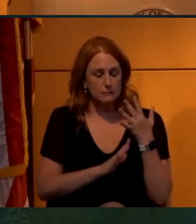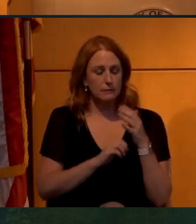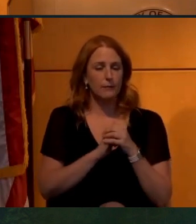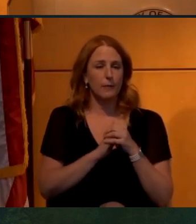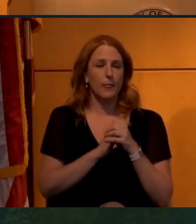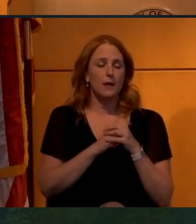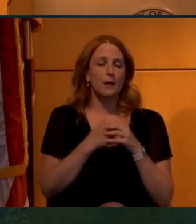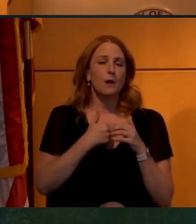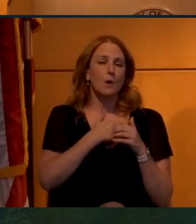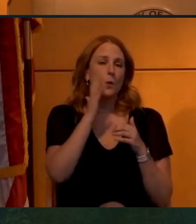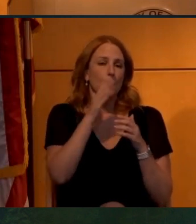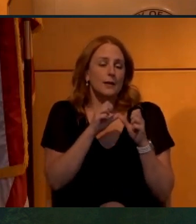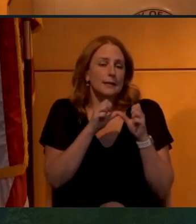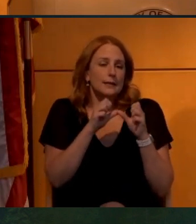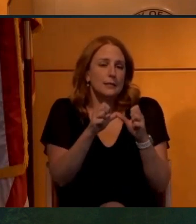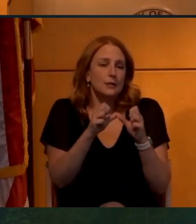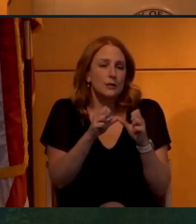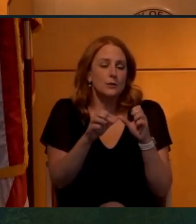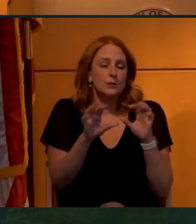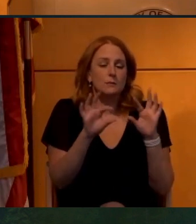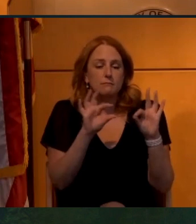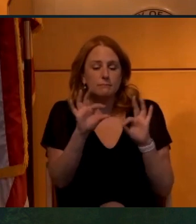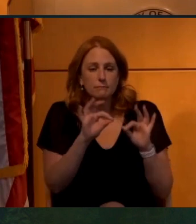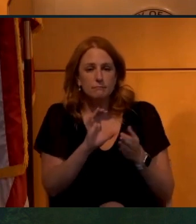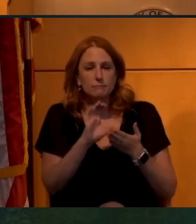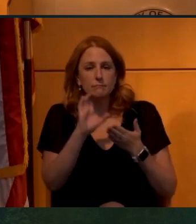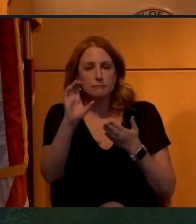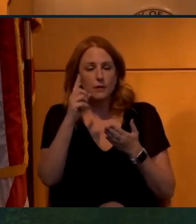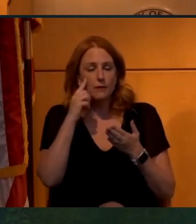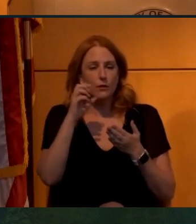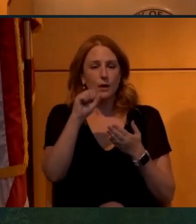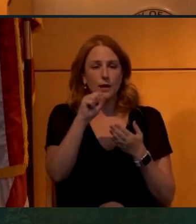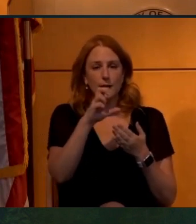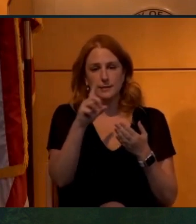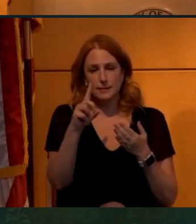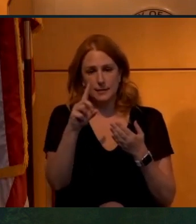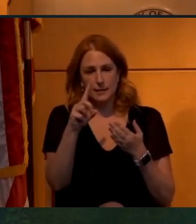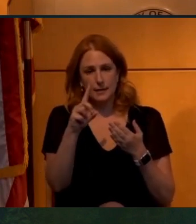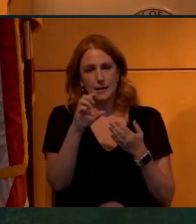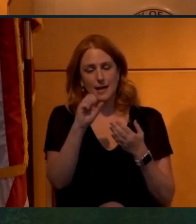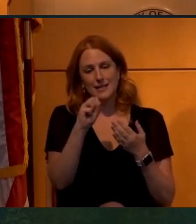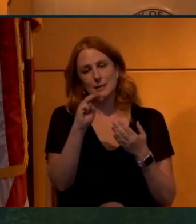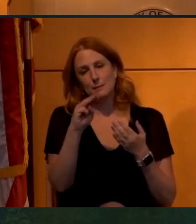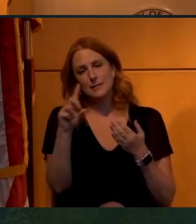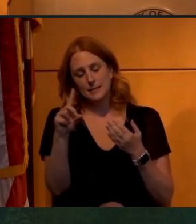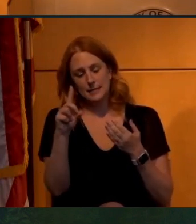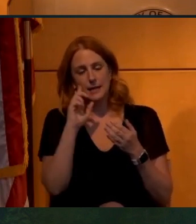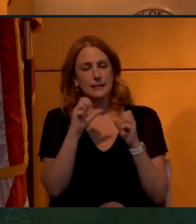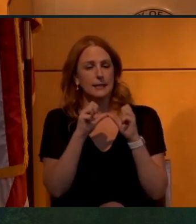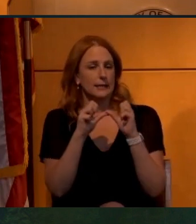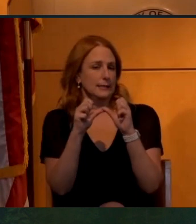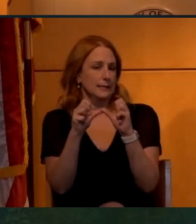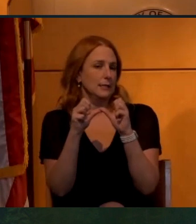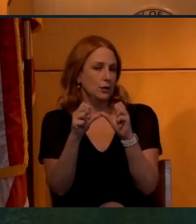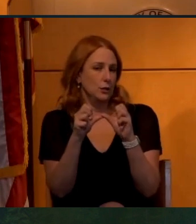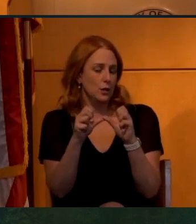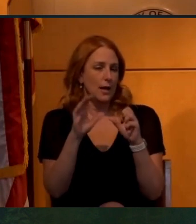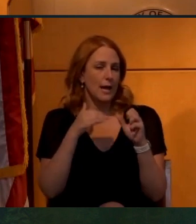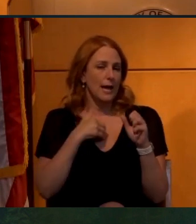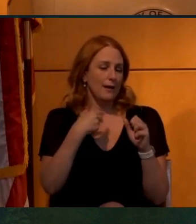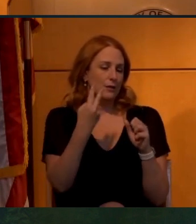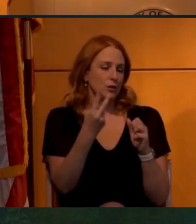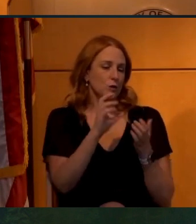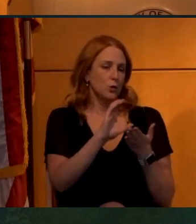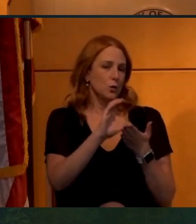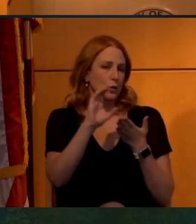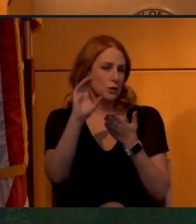to competitively select payloads through SMD approximately annually, and continue our cadence of 2 CLIPS deliveries